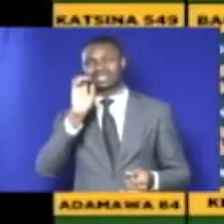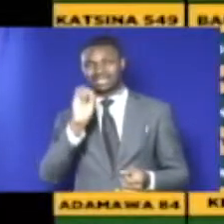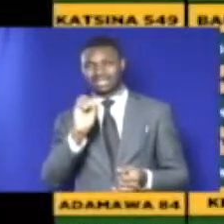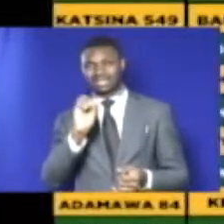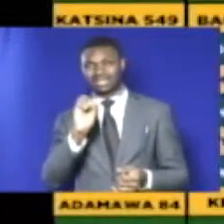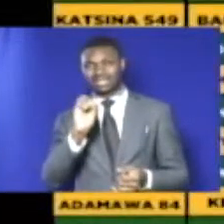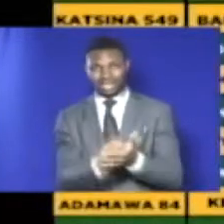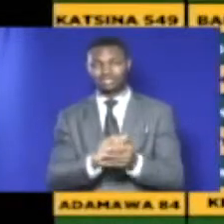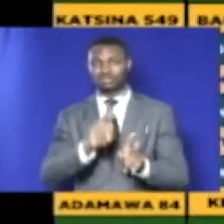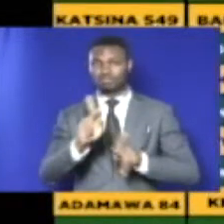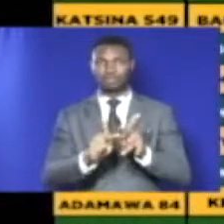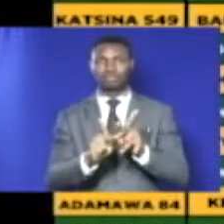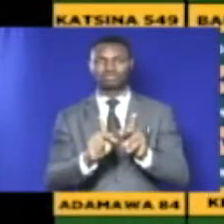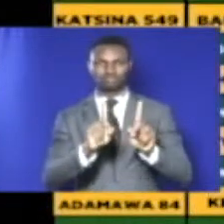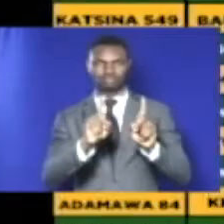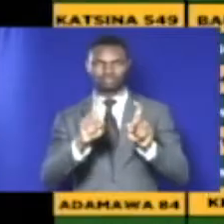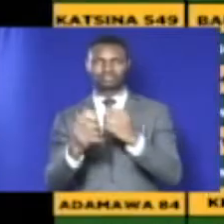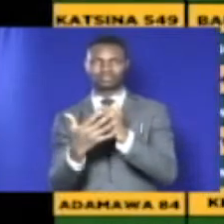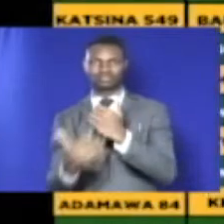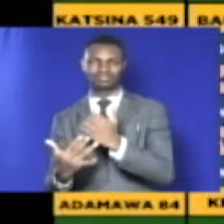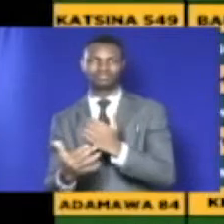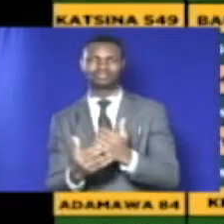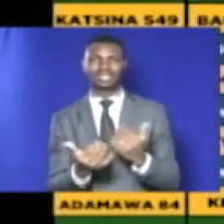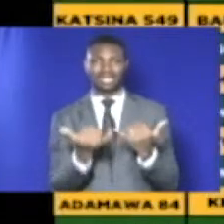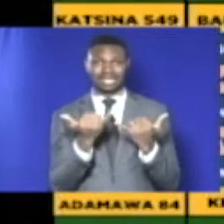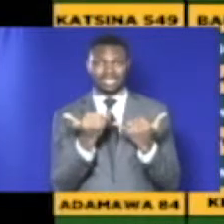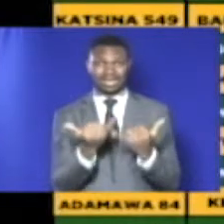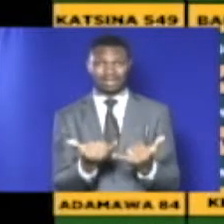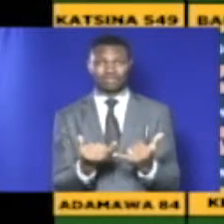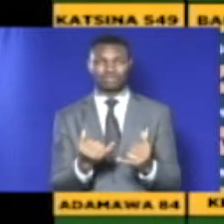130,164 samples and currently has